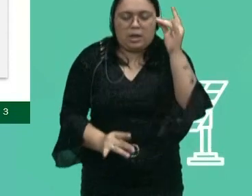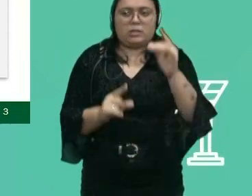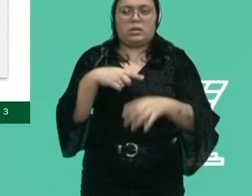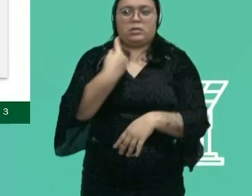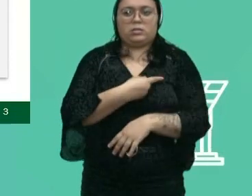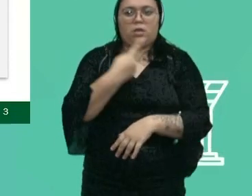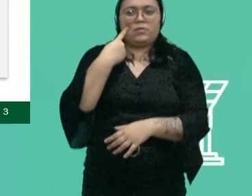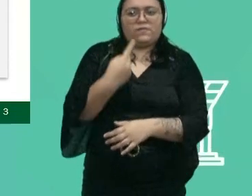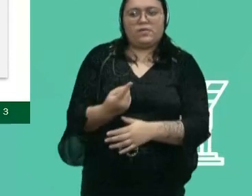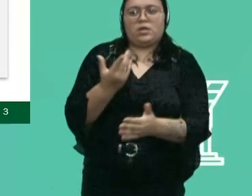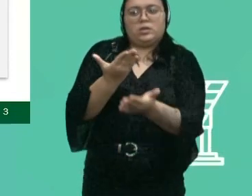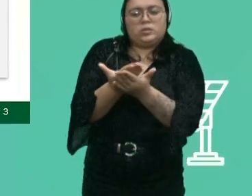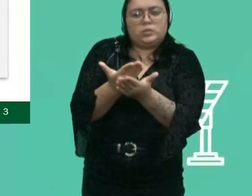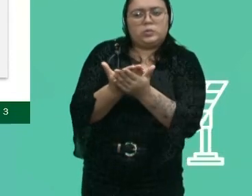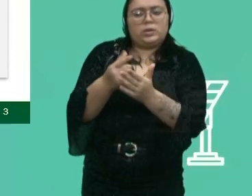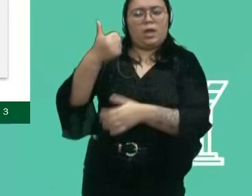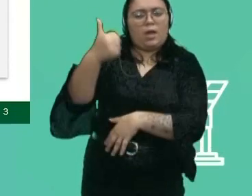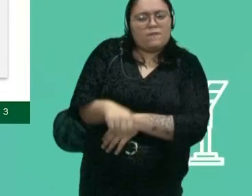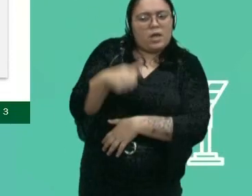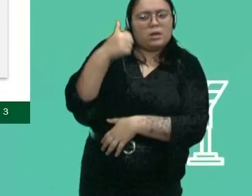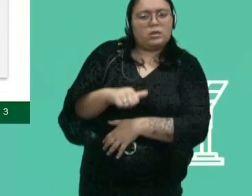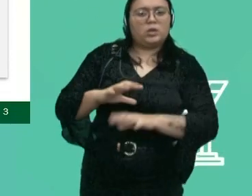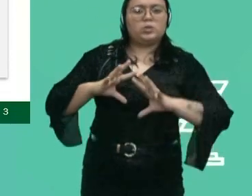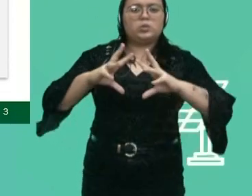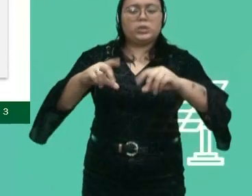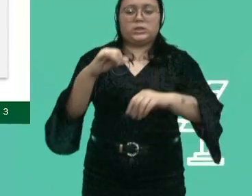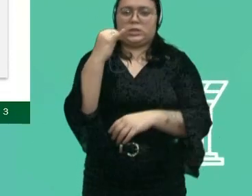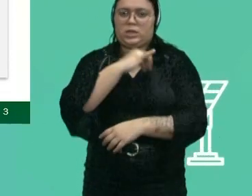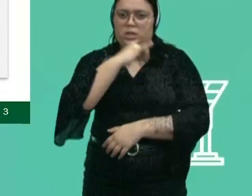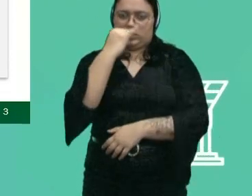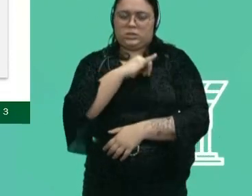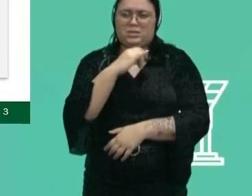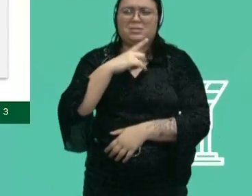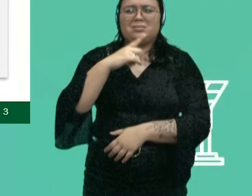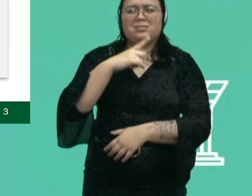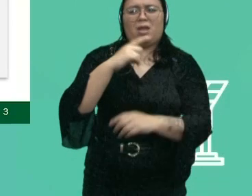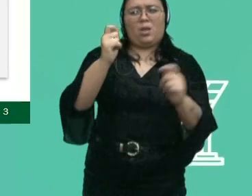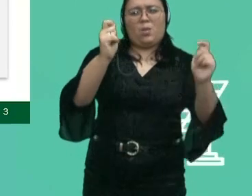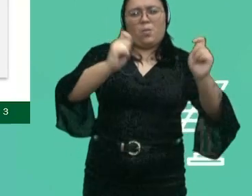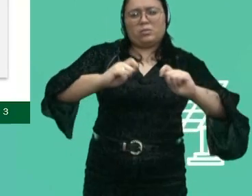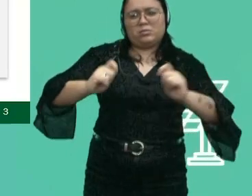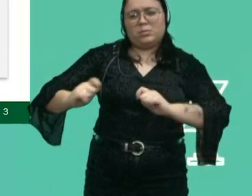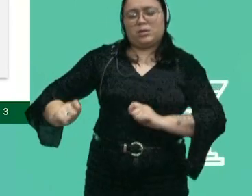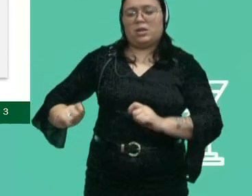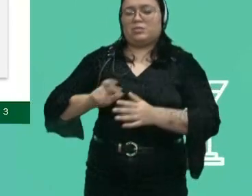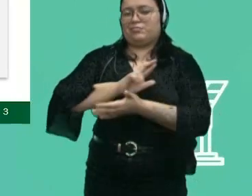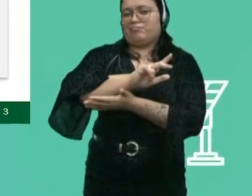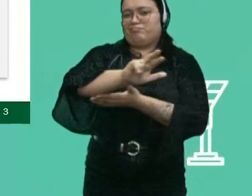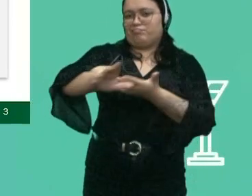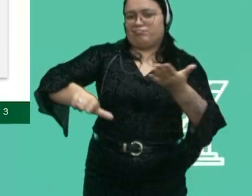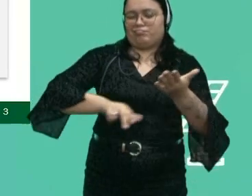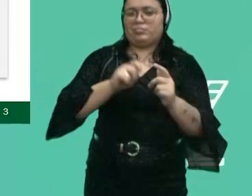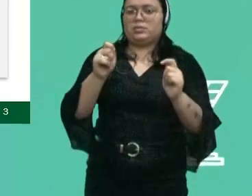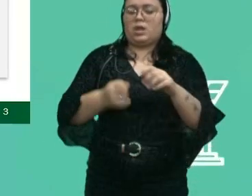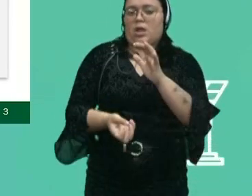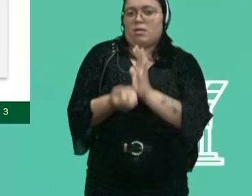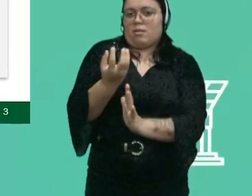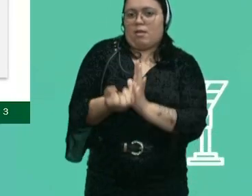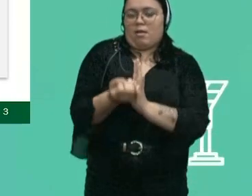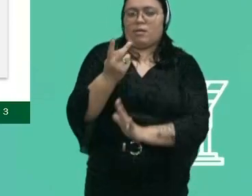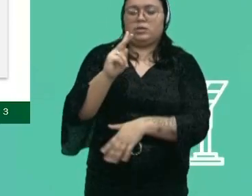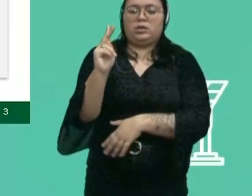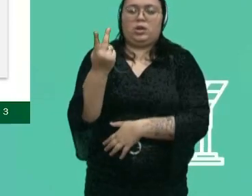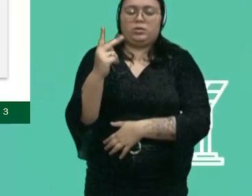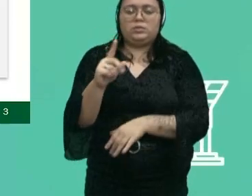CCS. It provides flexibility and optionality. Once we produce hydrogen, we can use it for multiple end uses as